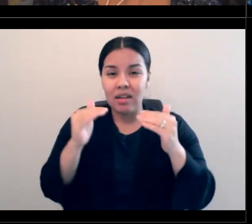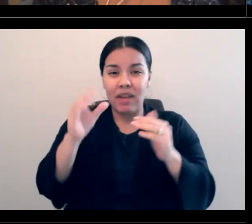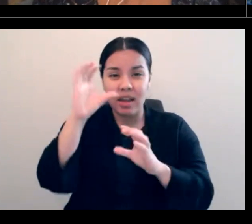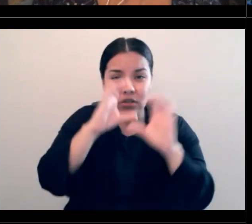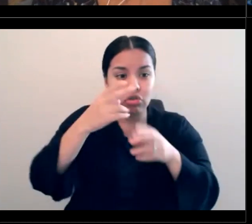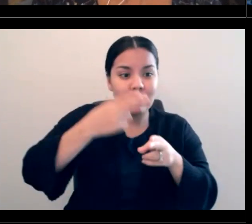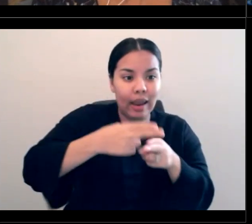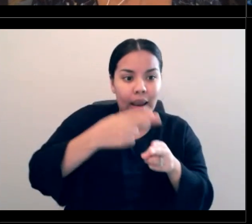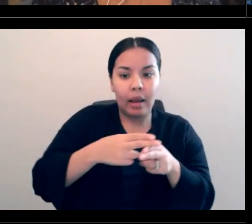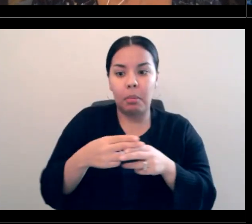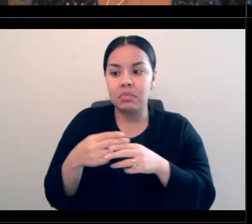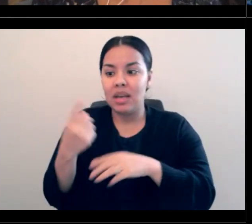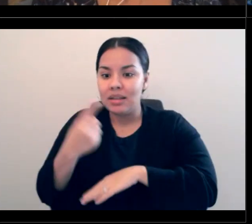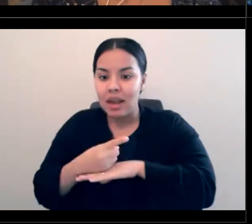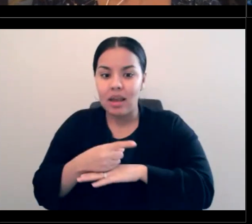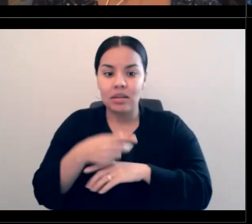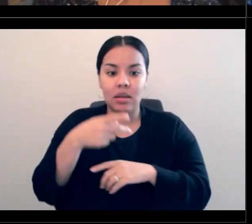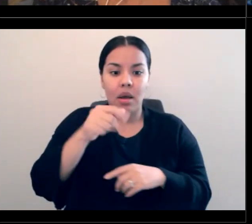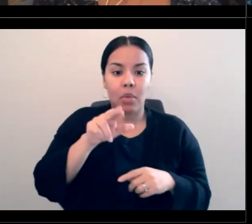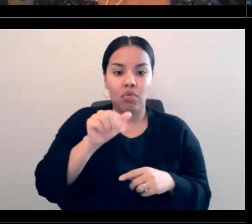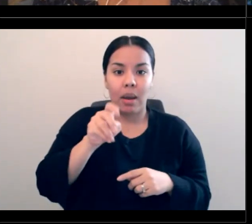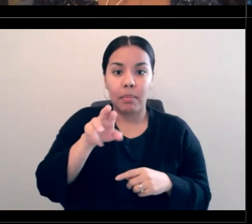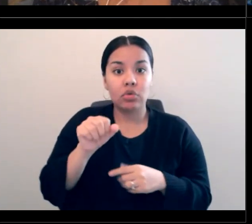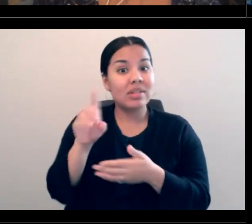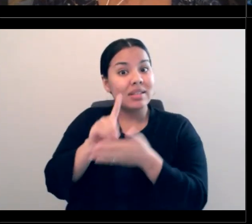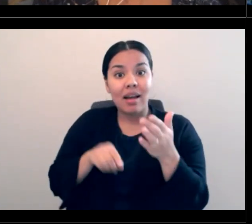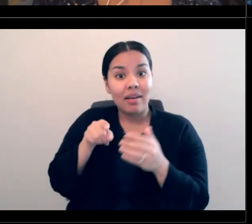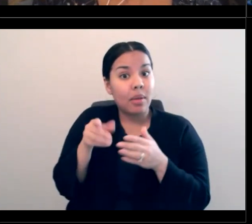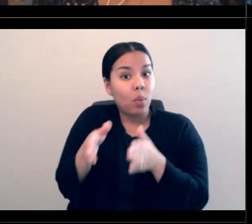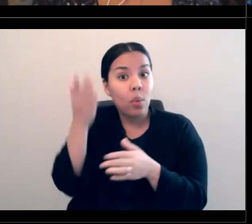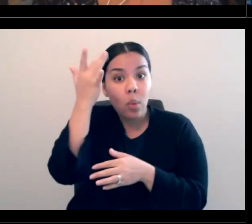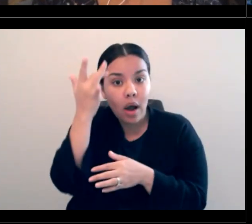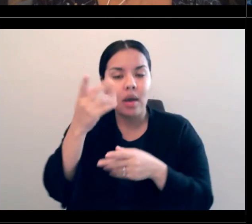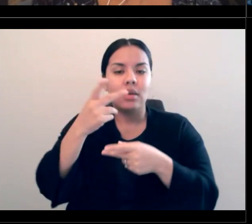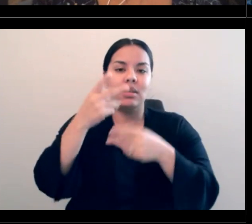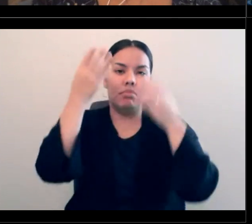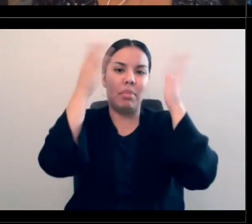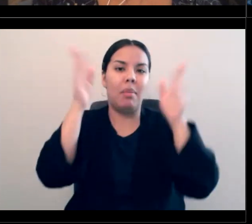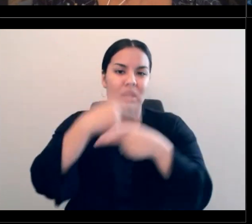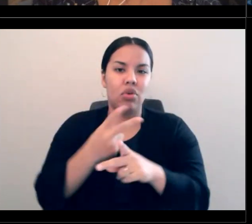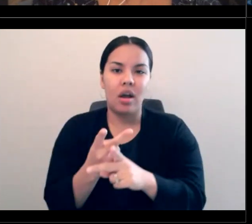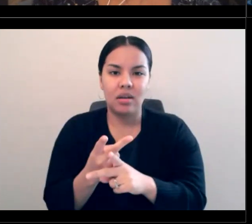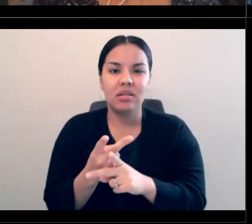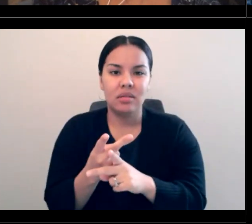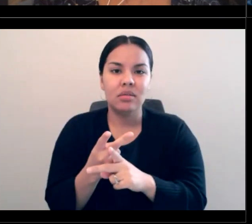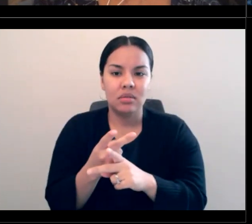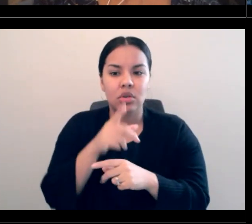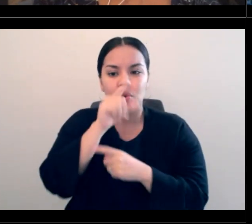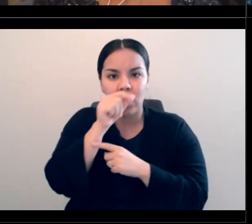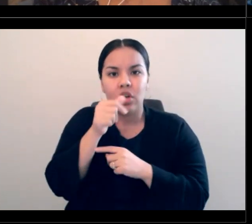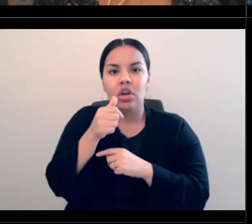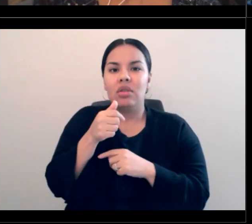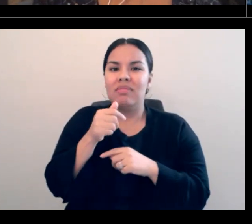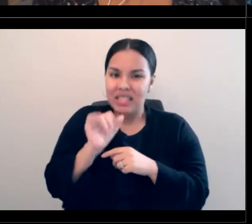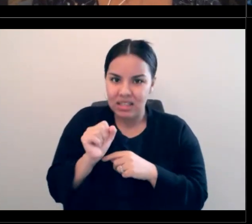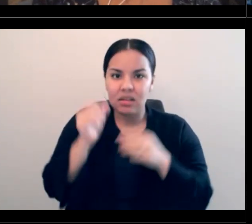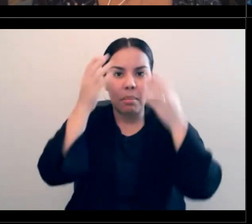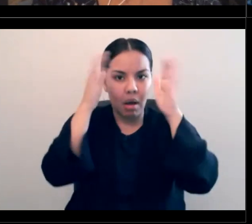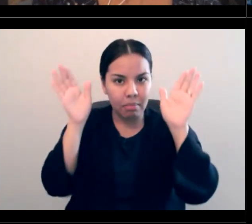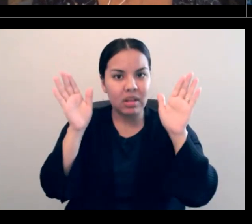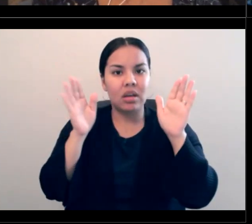parameters, and it's designed that way because it's a public product. And so I feel like Nicole was saying, it's